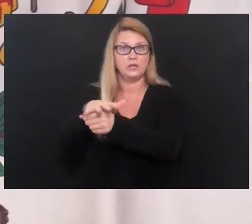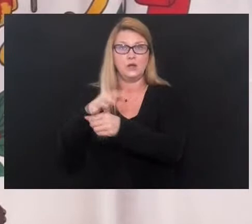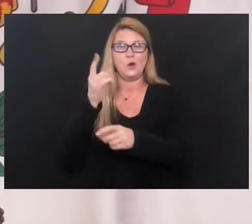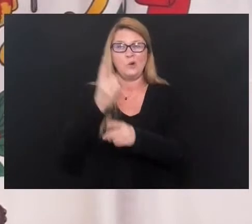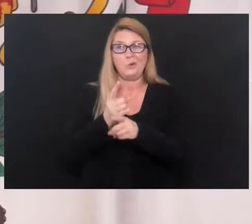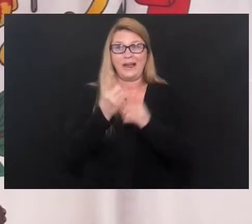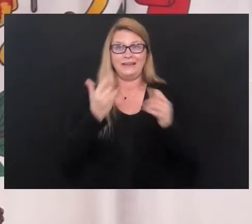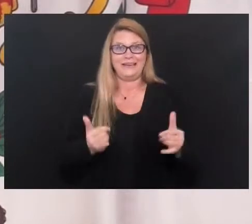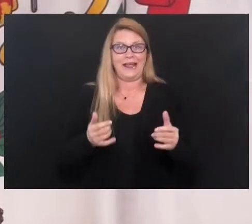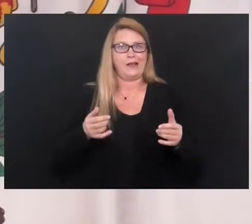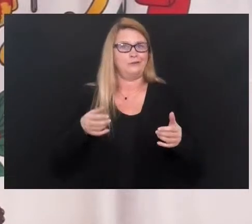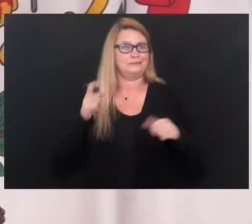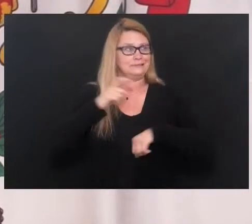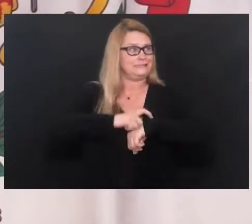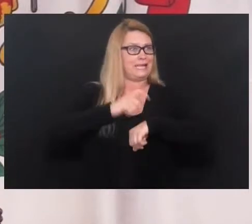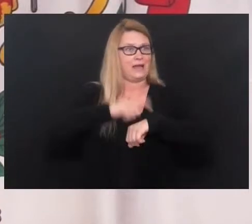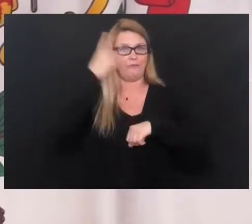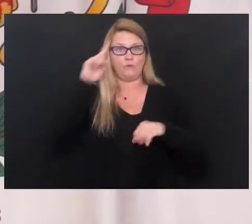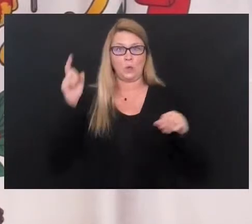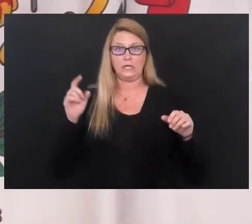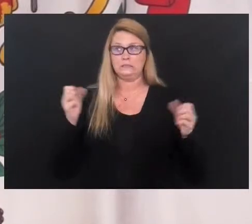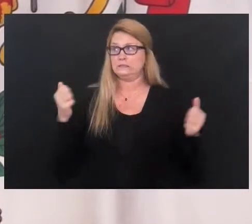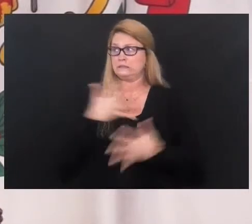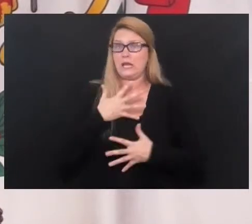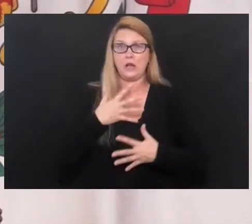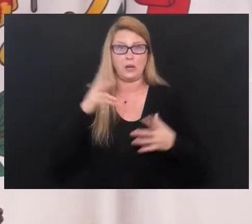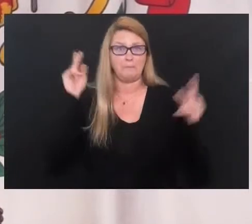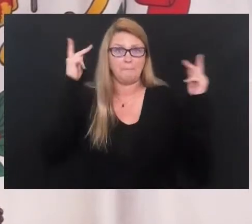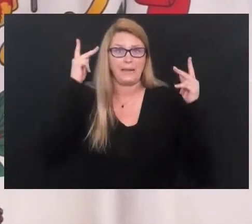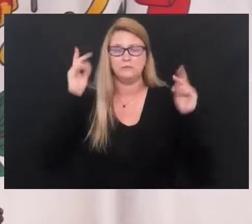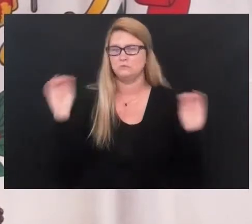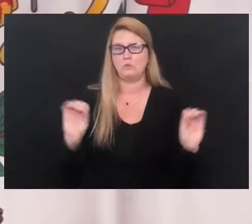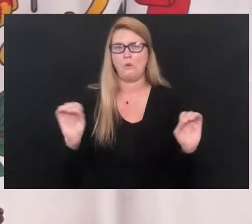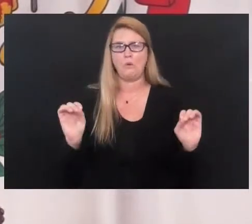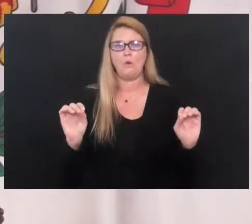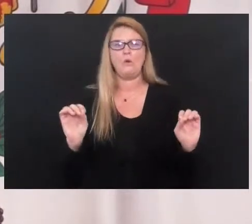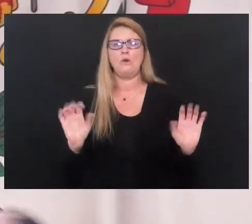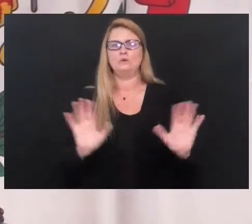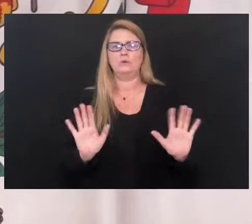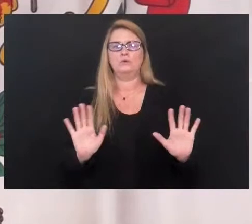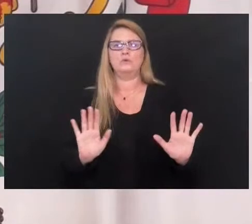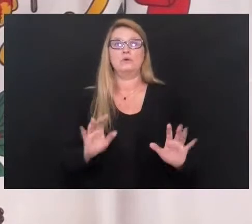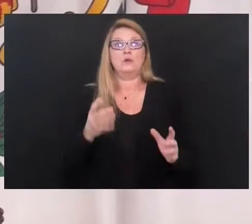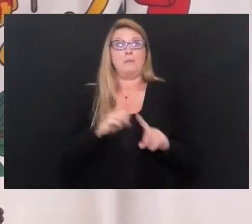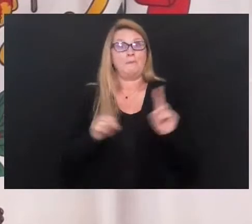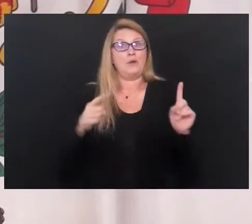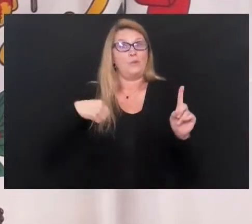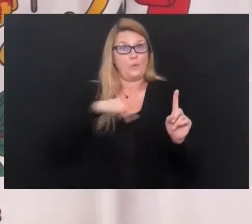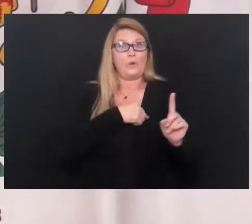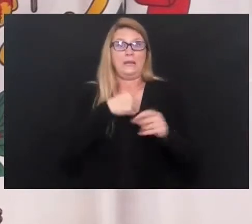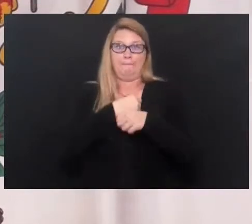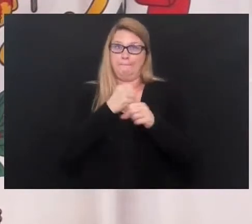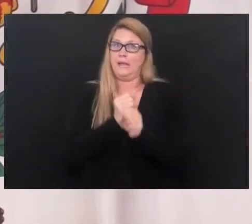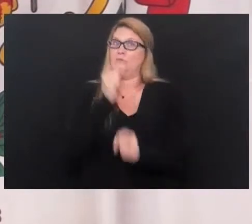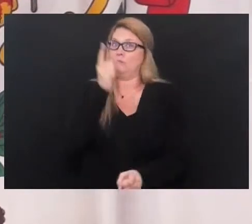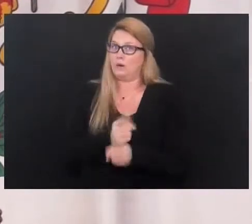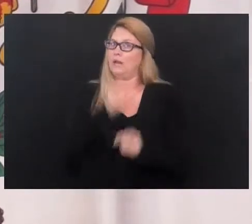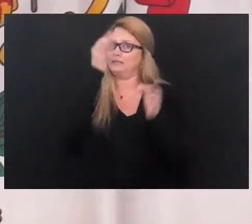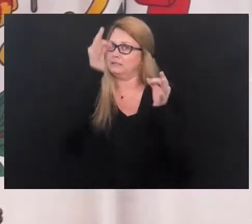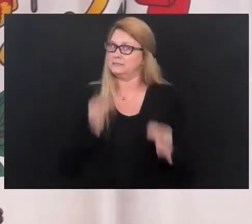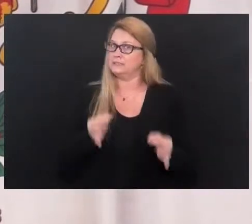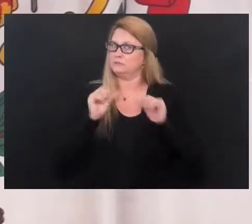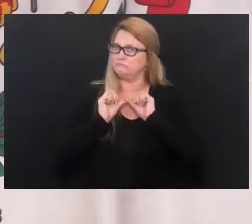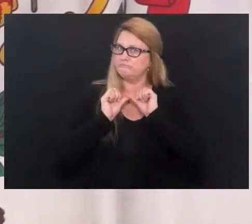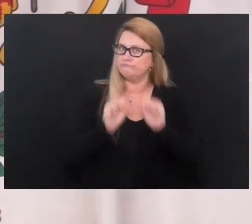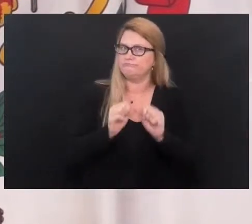alert, but at the same time, we absolutely have made the right decision about continuing to wear a mask